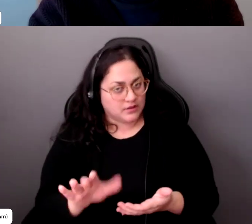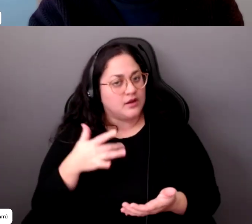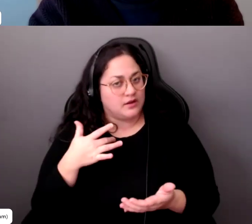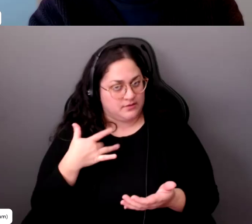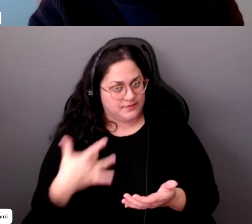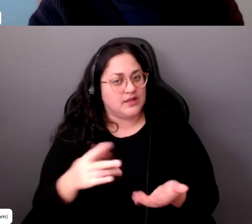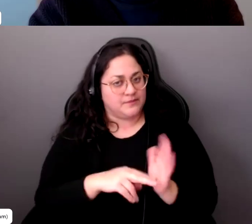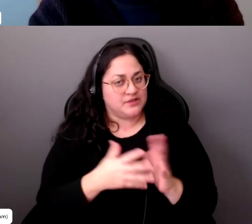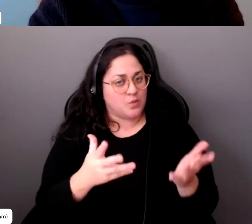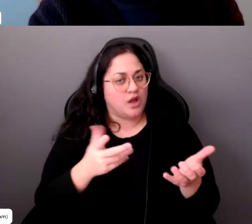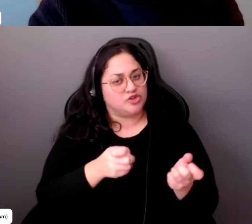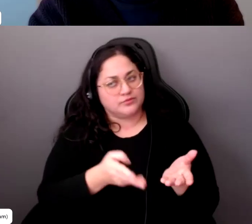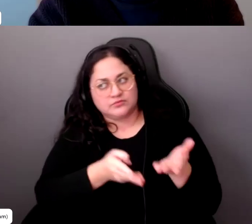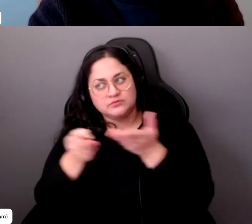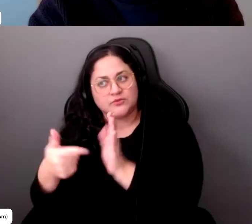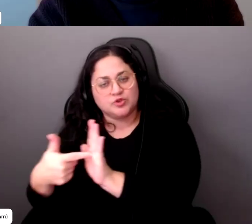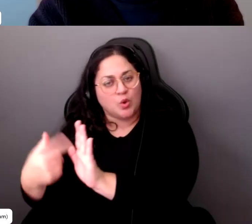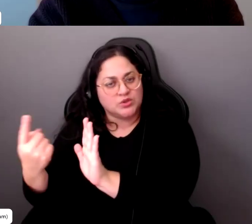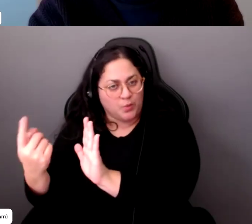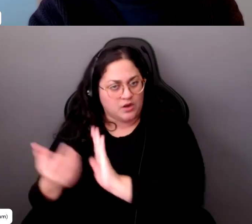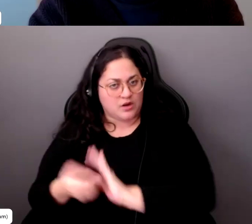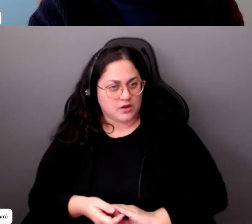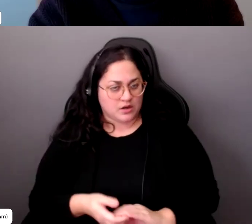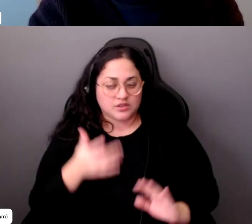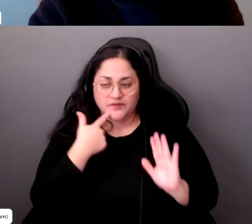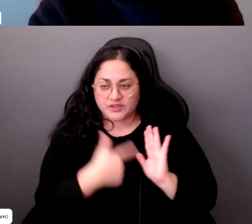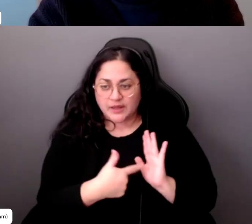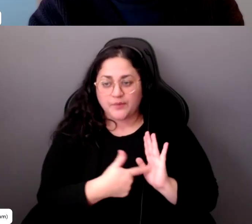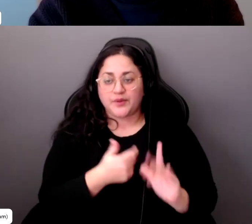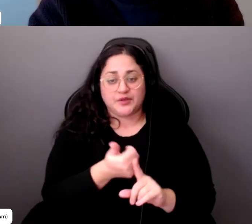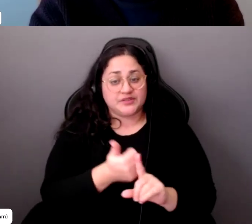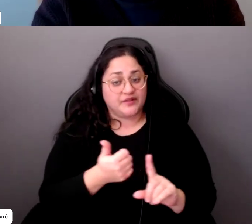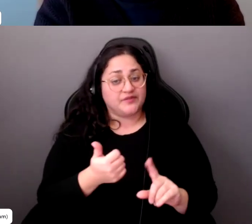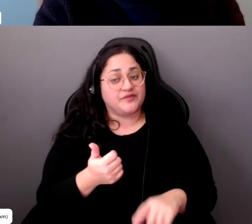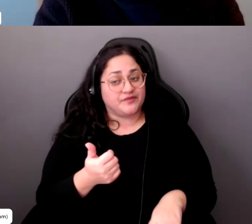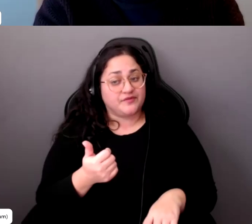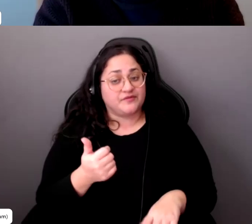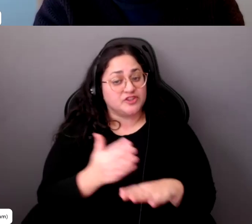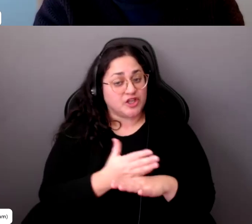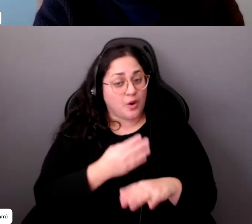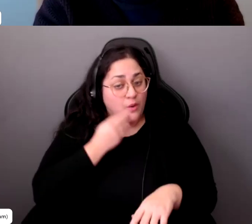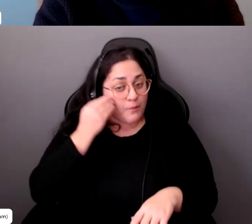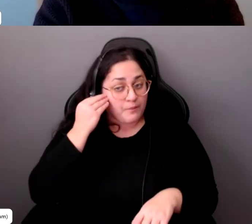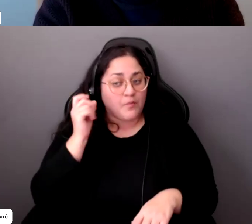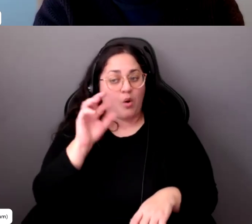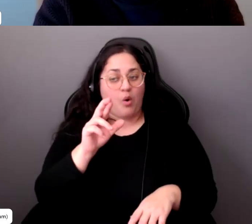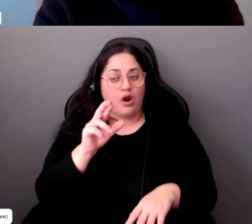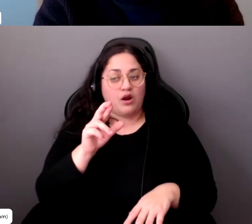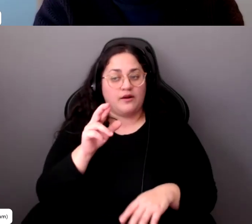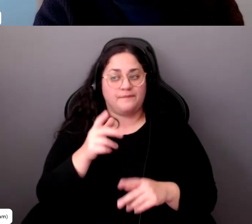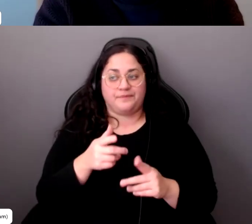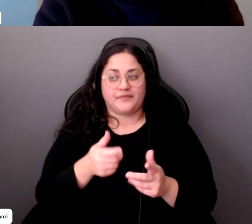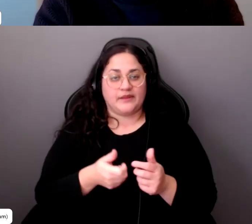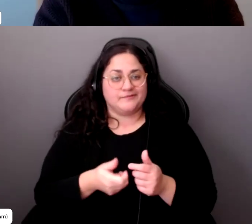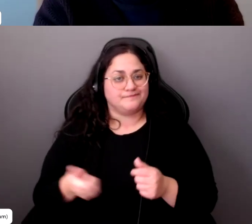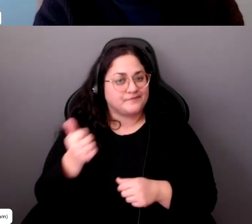with you, if you're living in a place where there's someone is responsible for the place, go see those people and